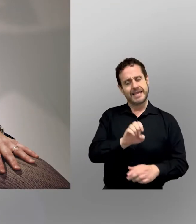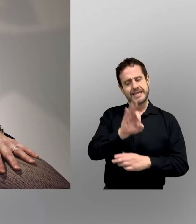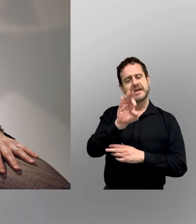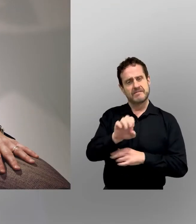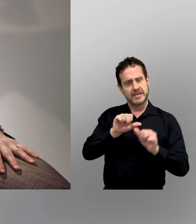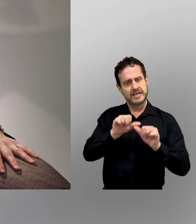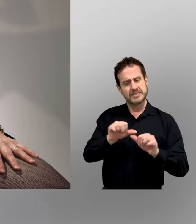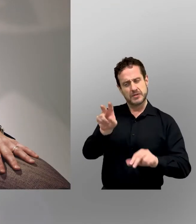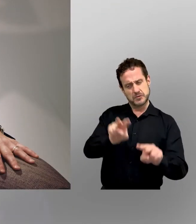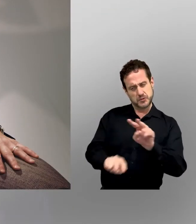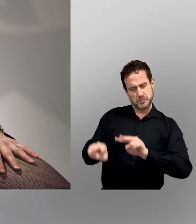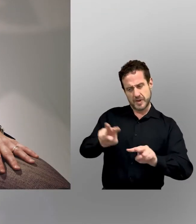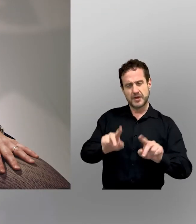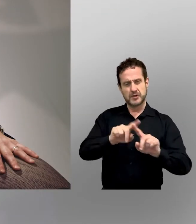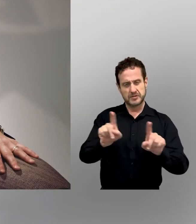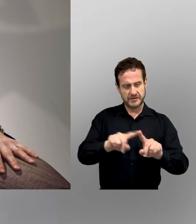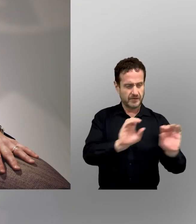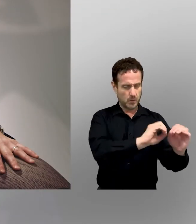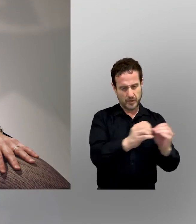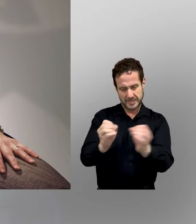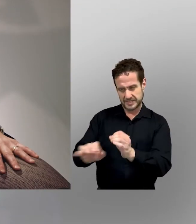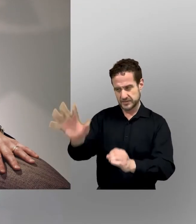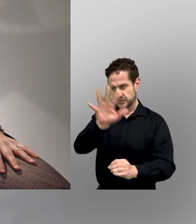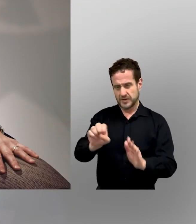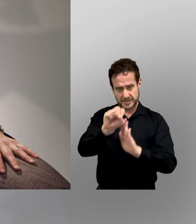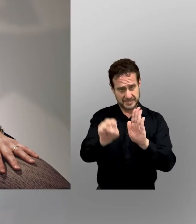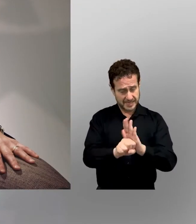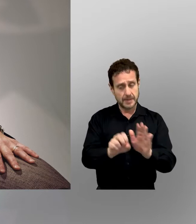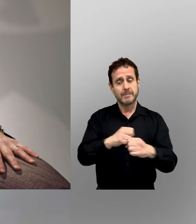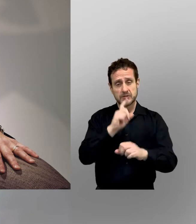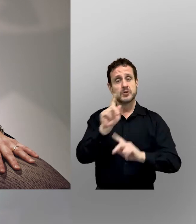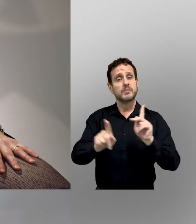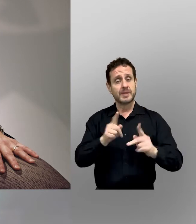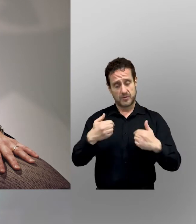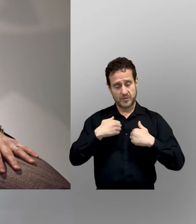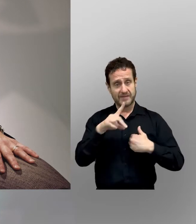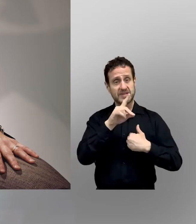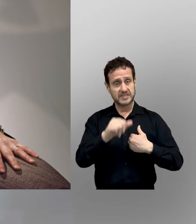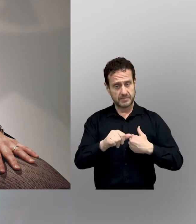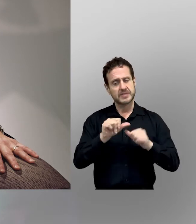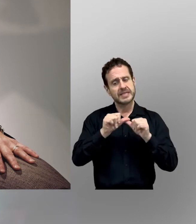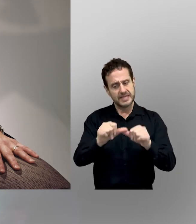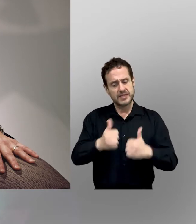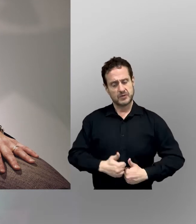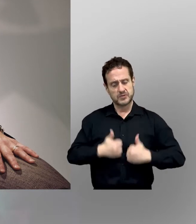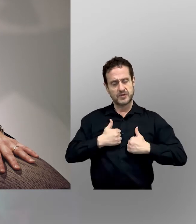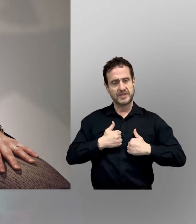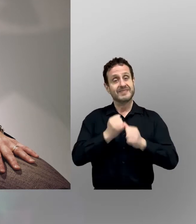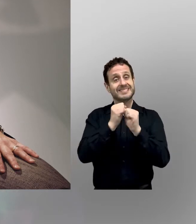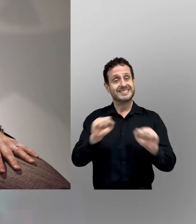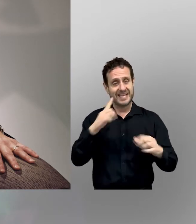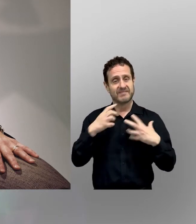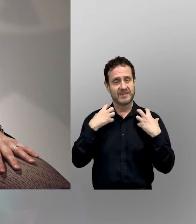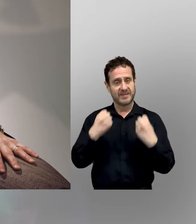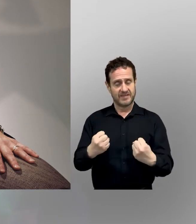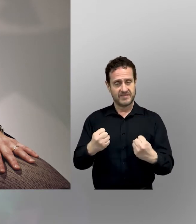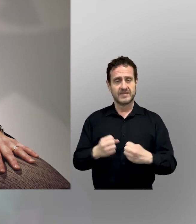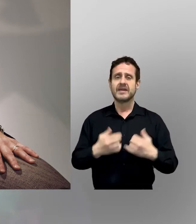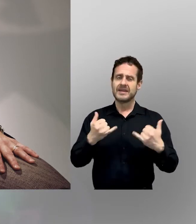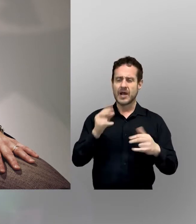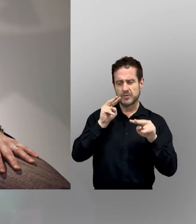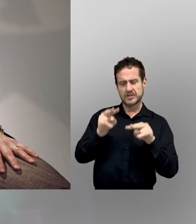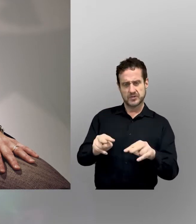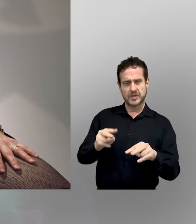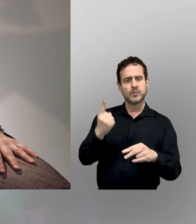Equip for Equality continues to monitor facilities around the state to ensure the health and safety of people with disabilities. Now let's take